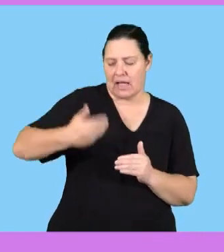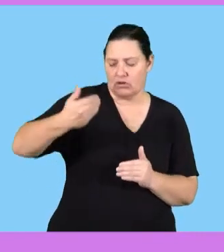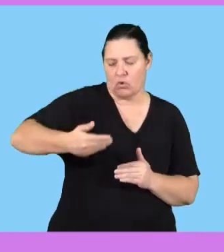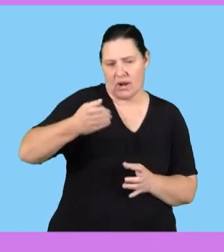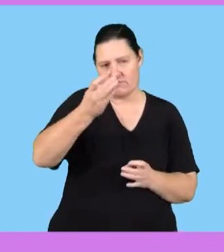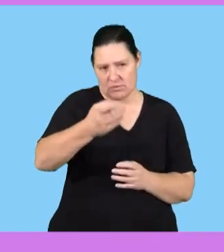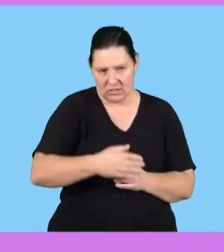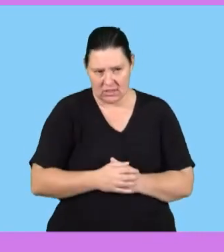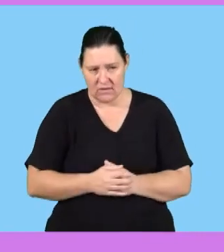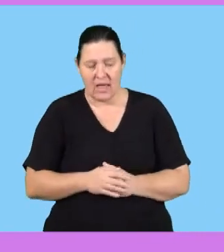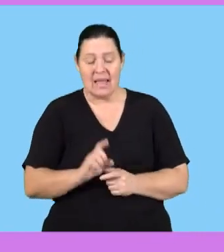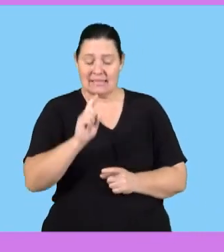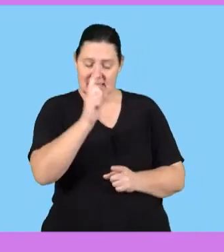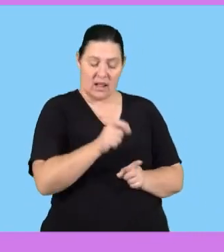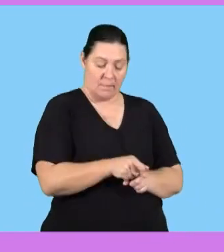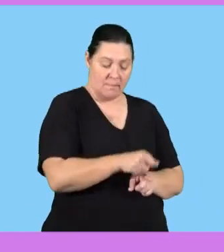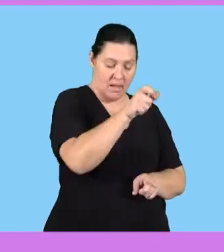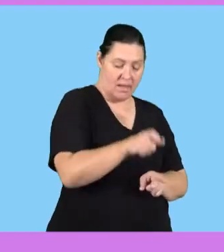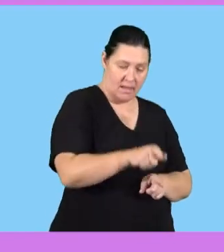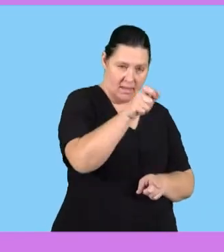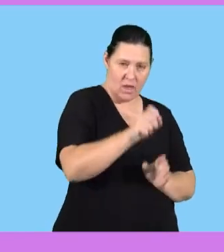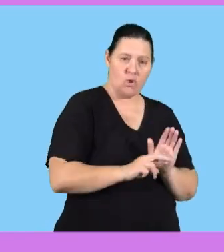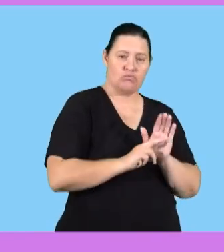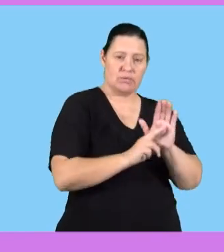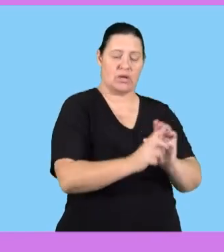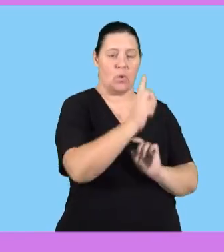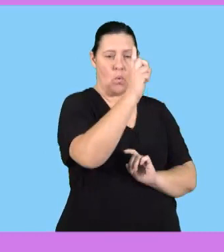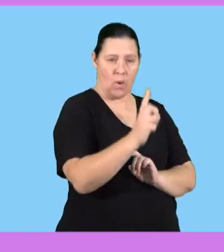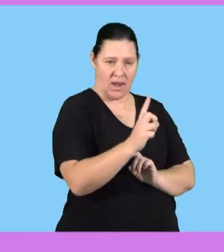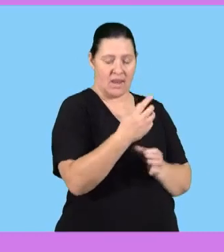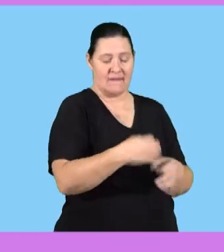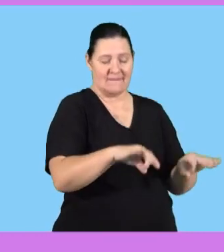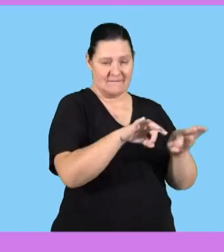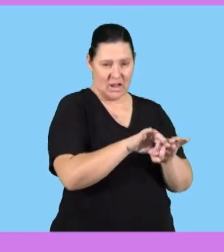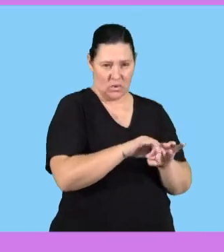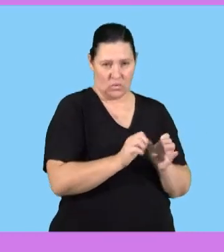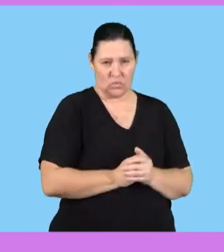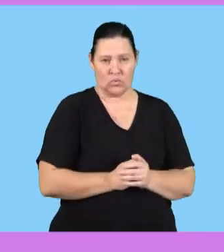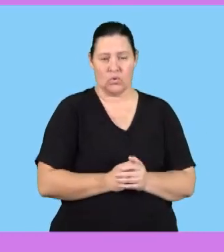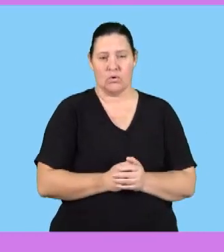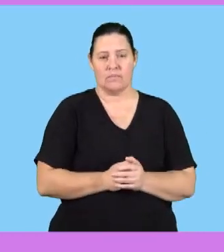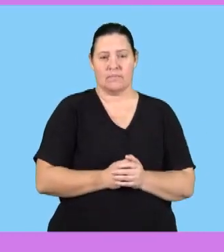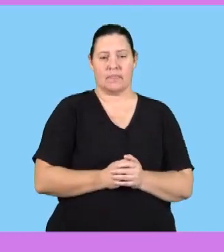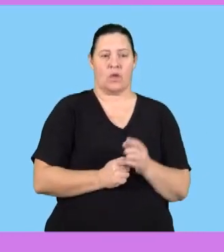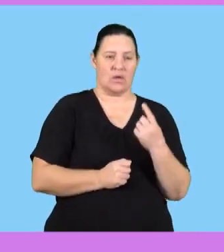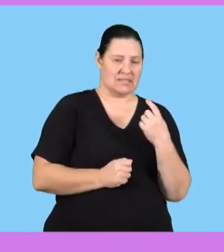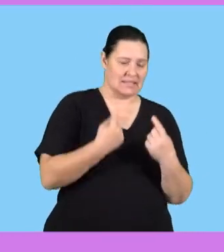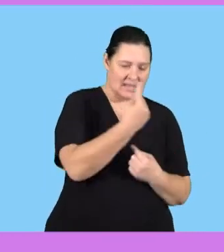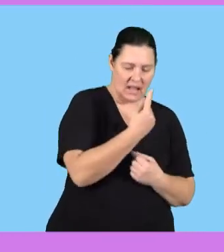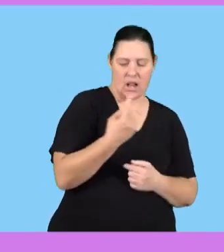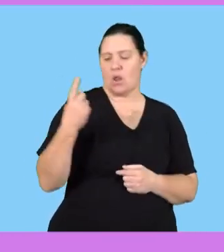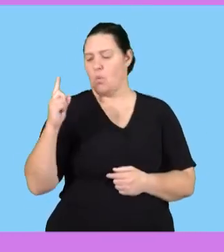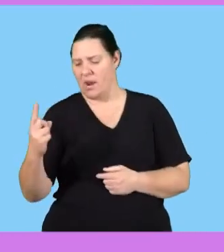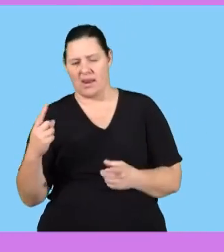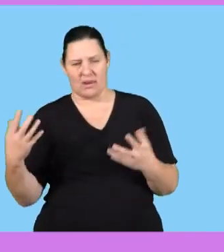data. Then we have single bar graphs that represent one data value per category. Single and one goes hand in